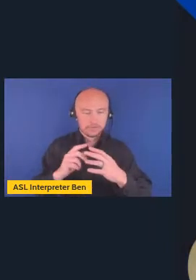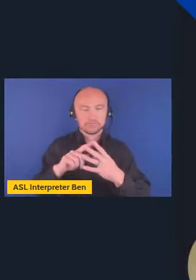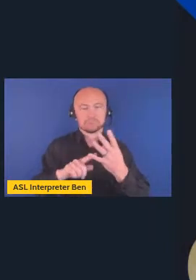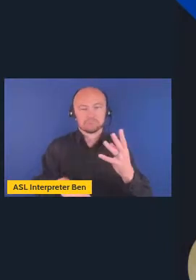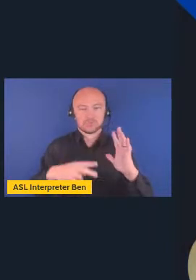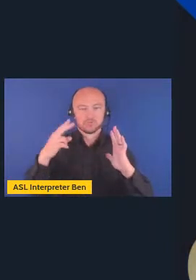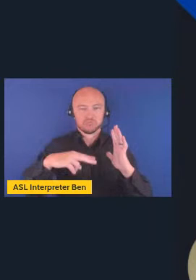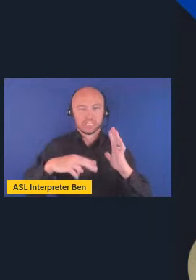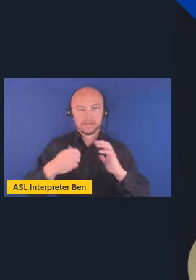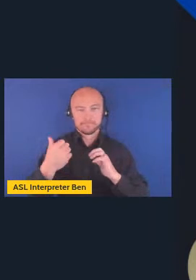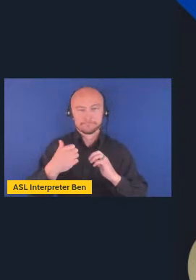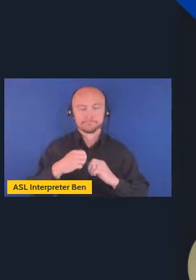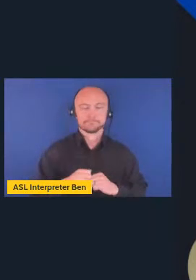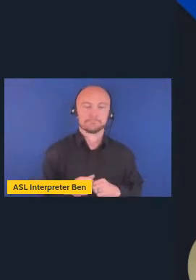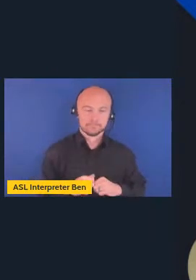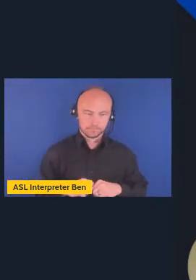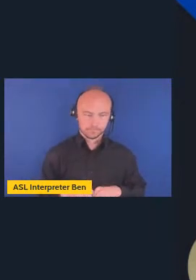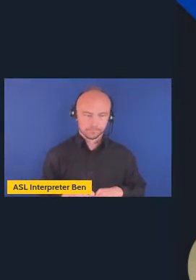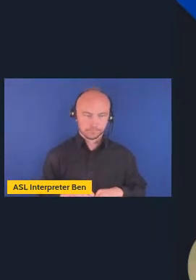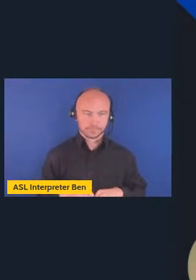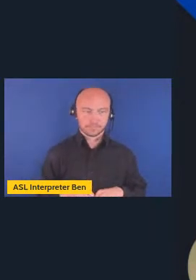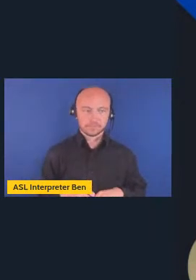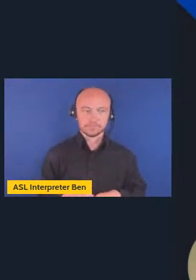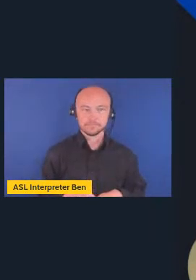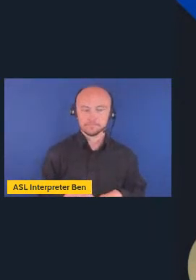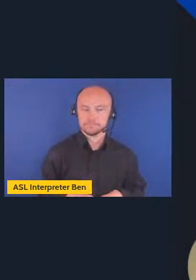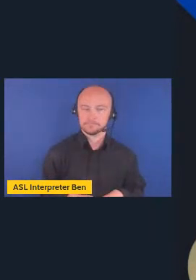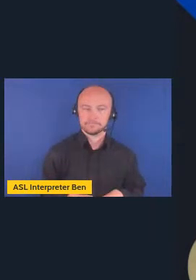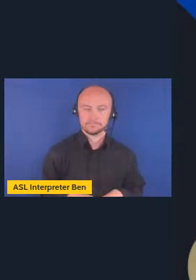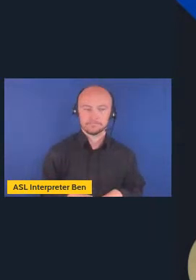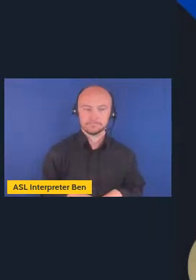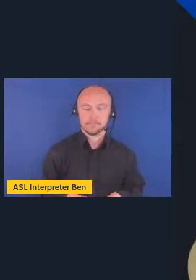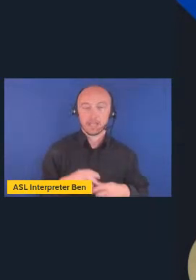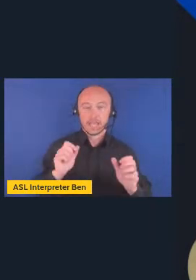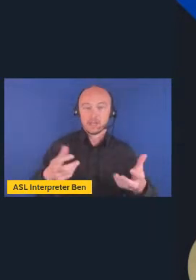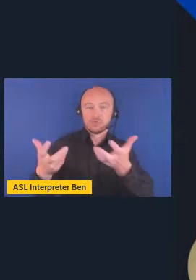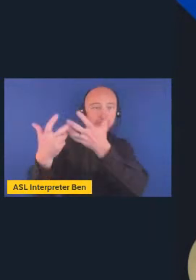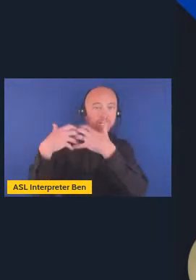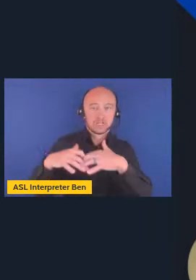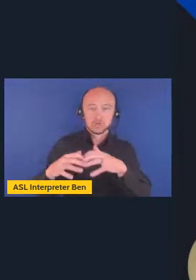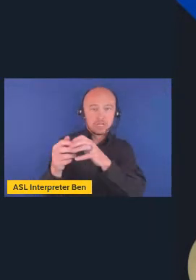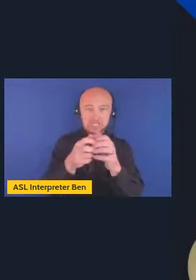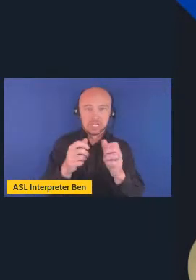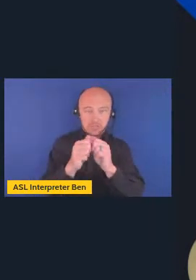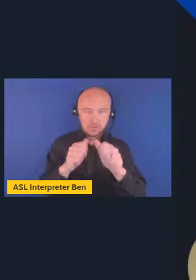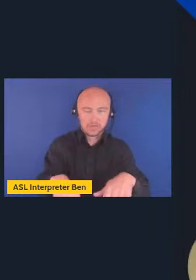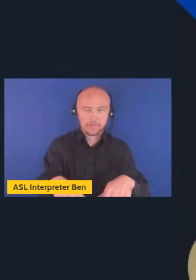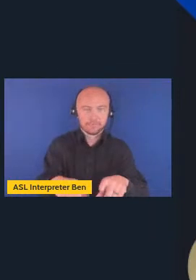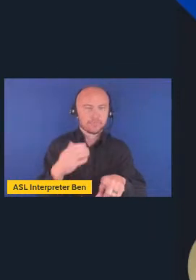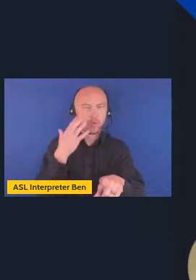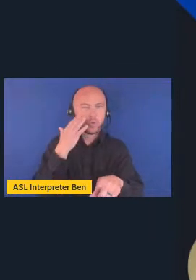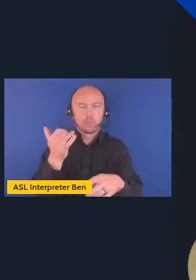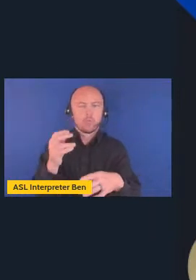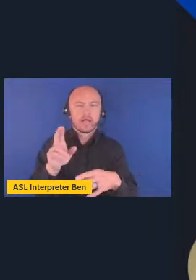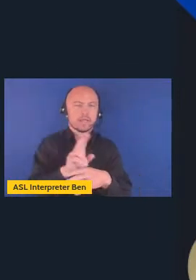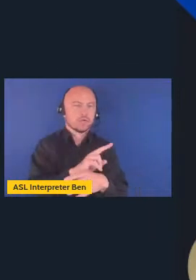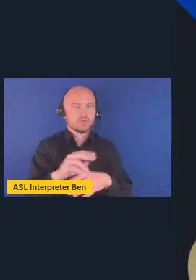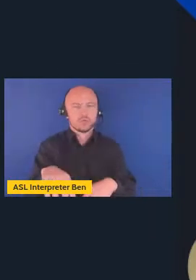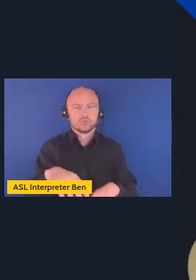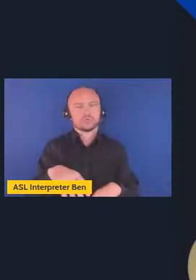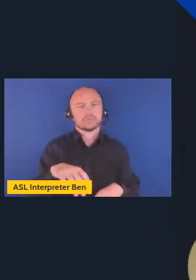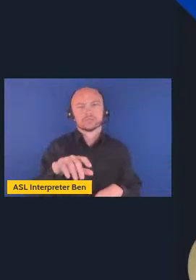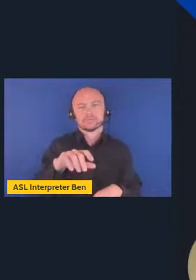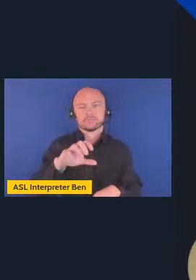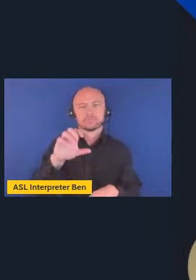with SageMaker. And you can integrate all these services together depending on your architecture. So why do you want to use serverless?